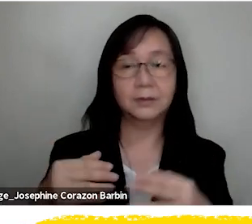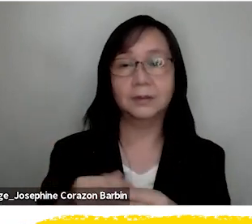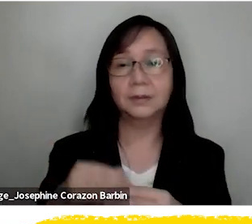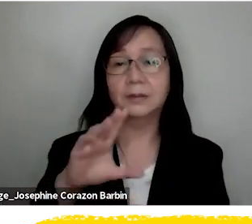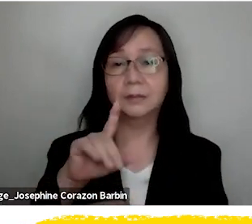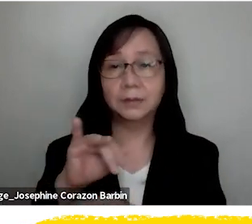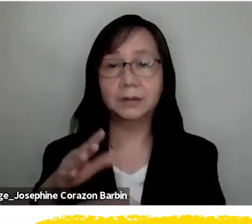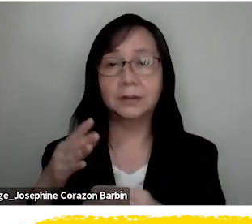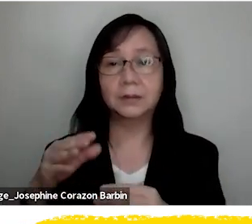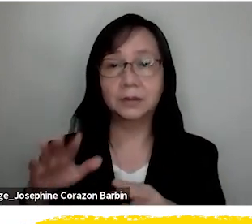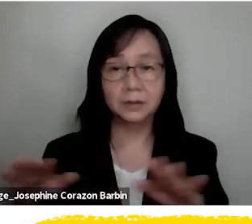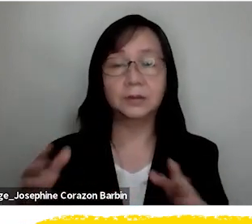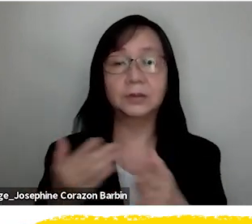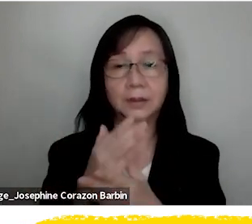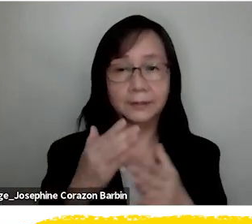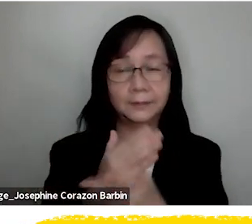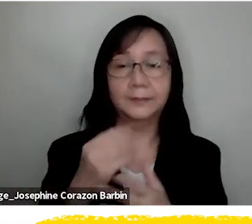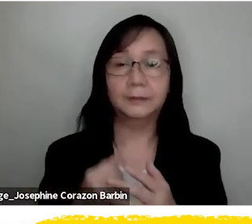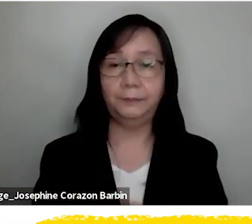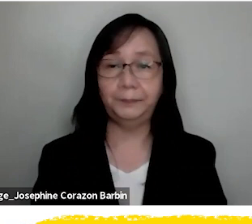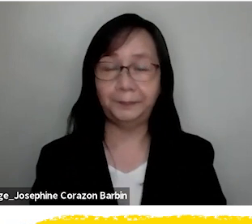own countries and realities.